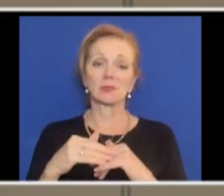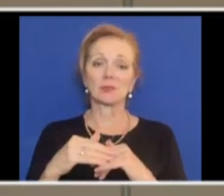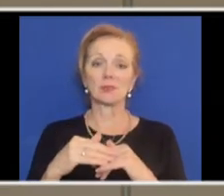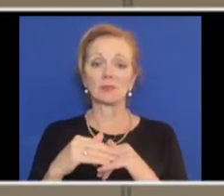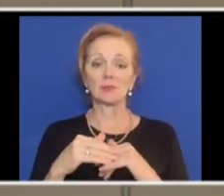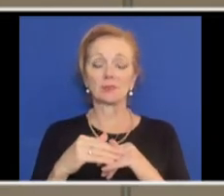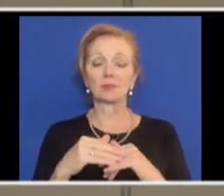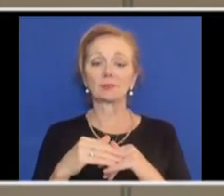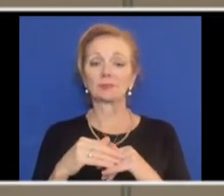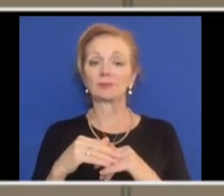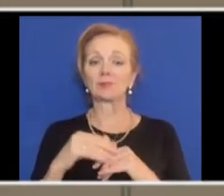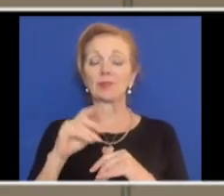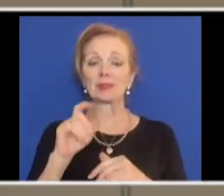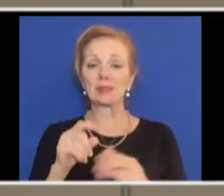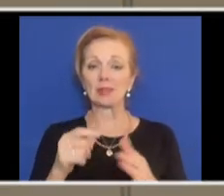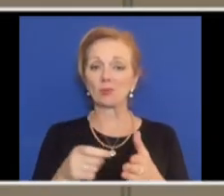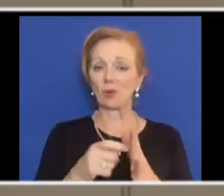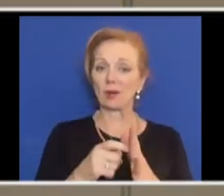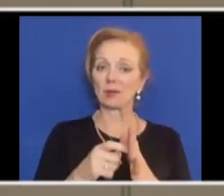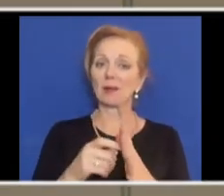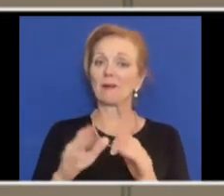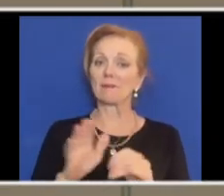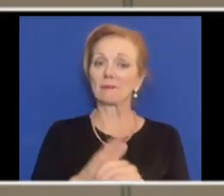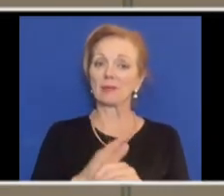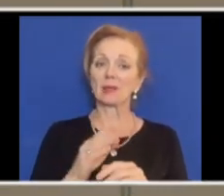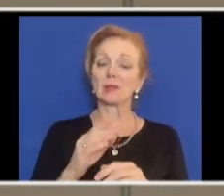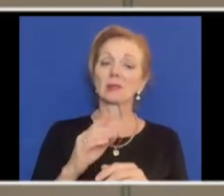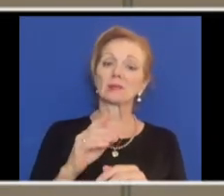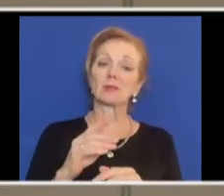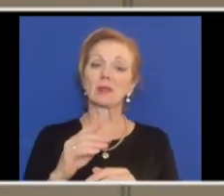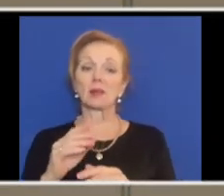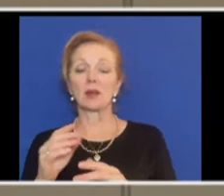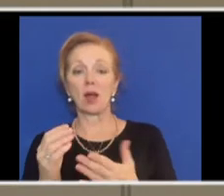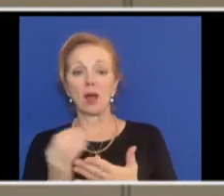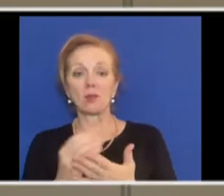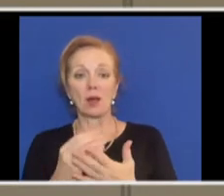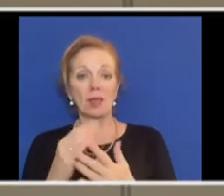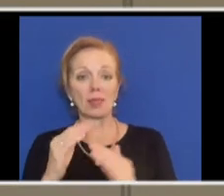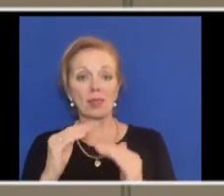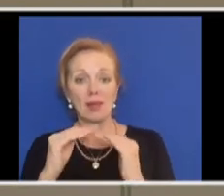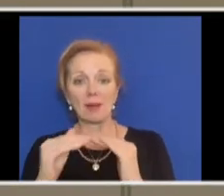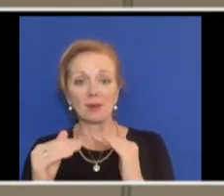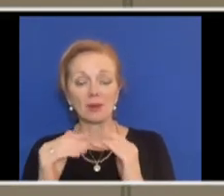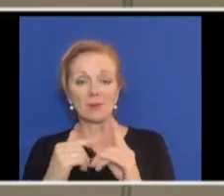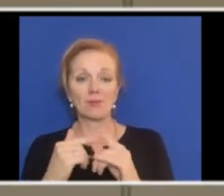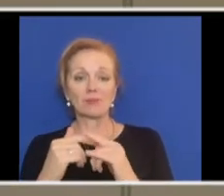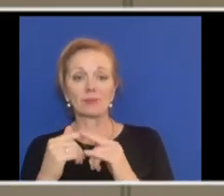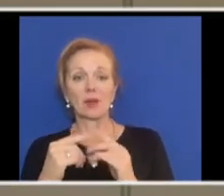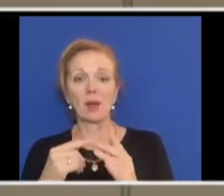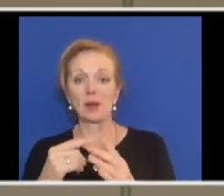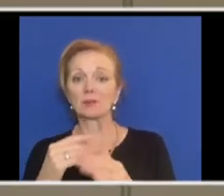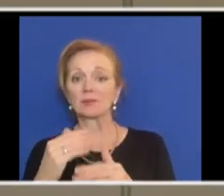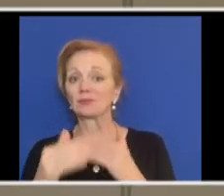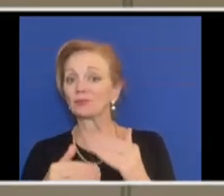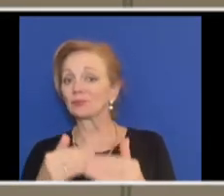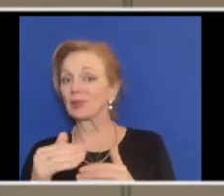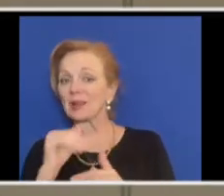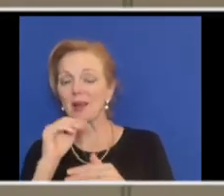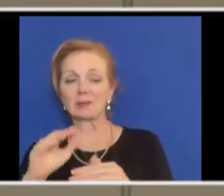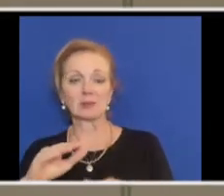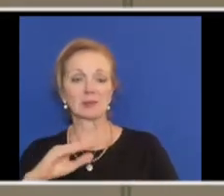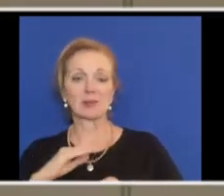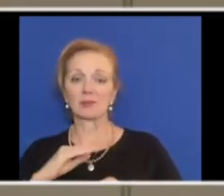necessary to fill the domain the current level and and the pace we're on we're not going to meet the future